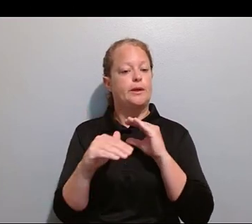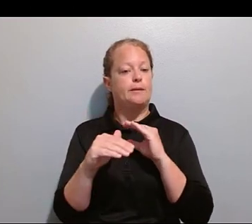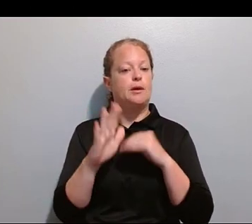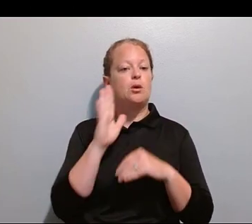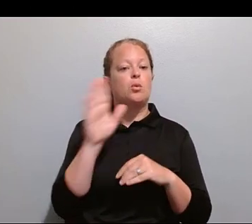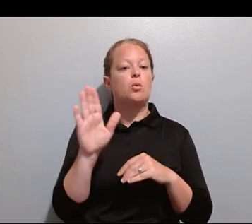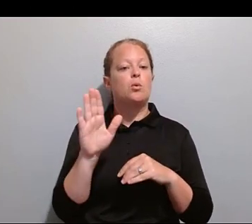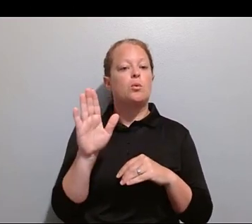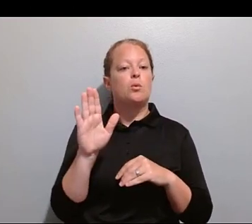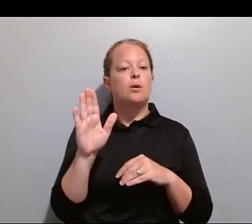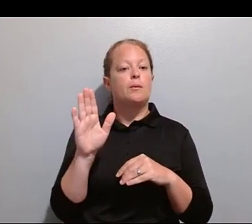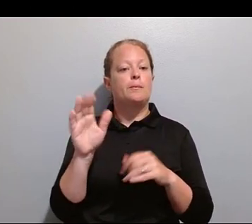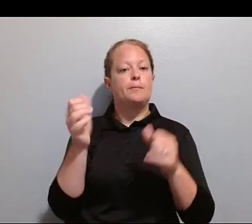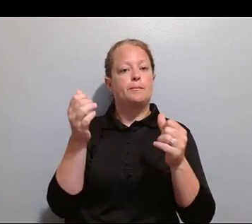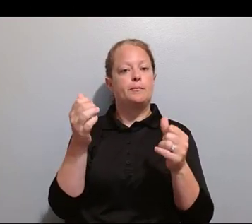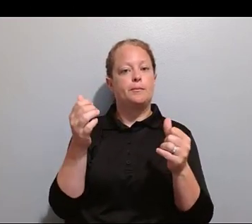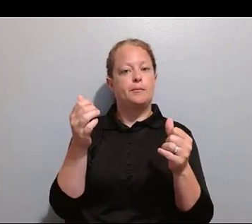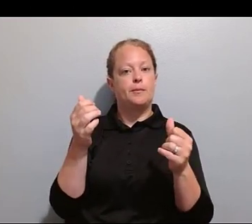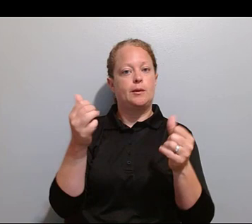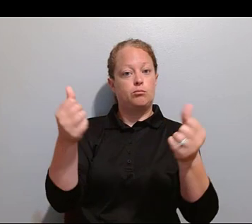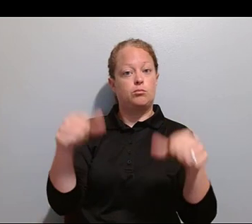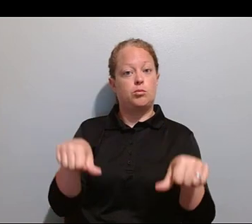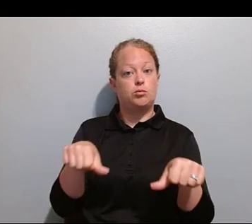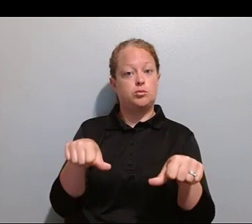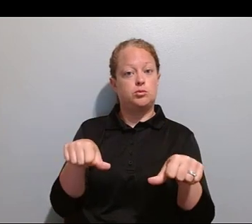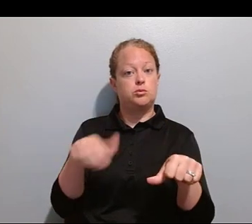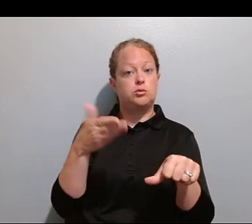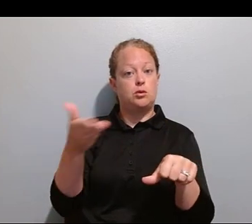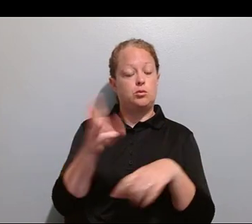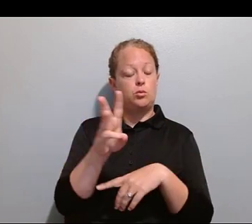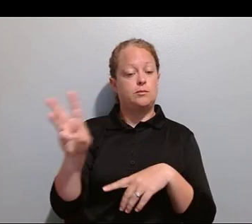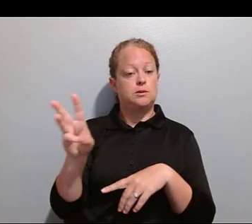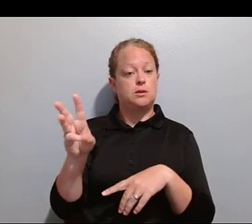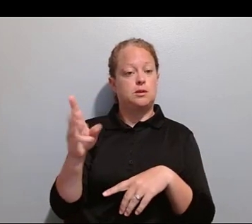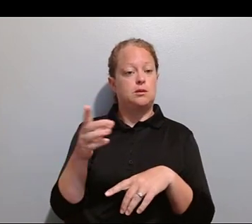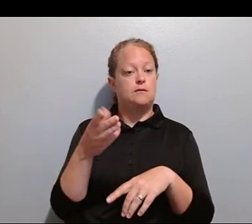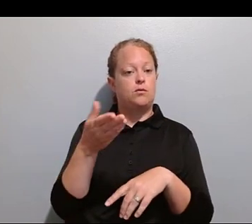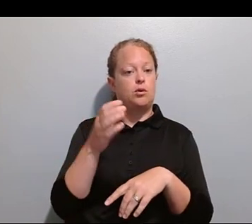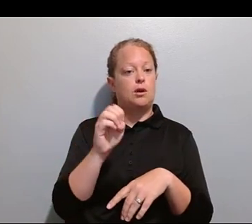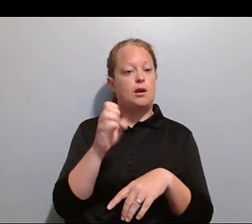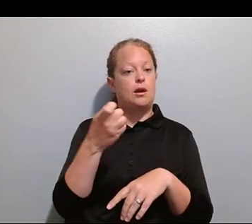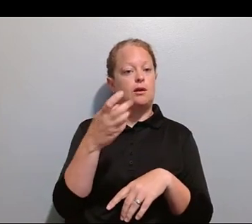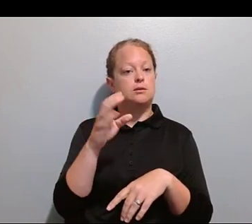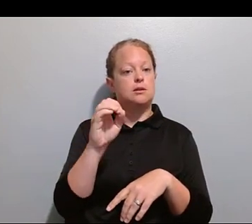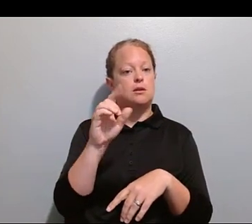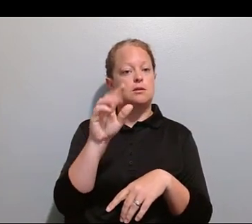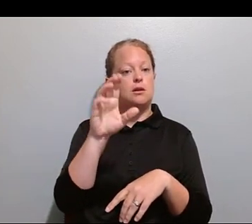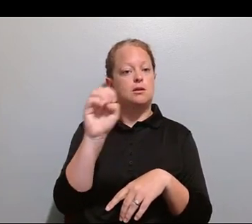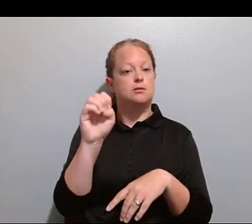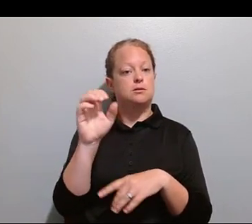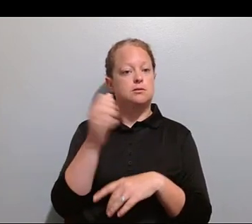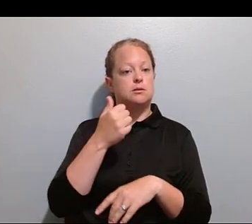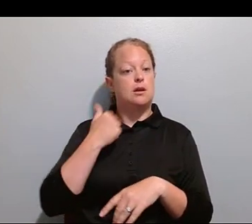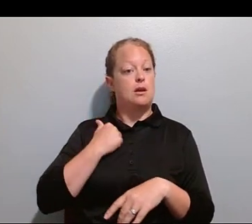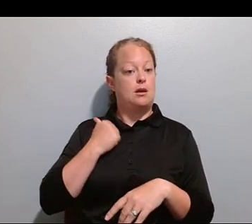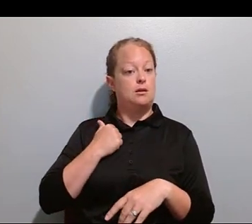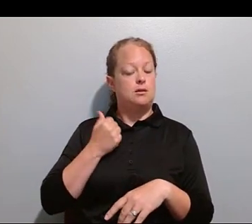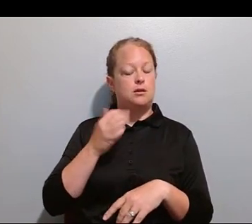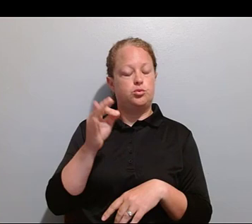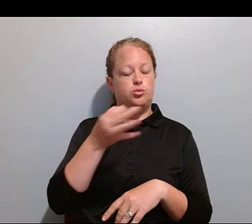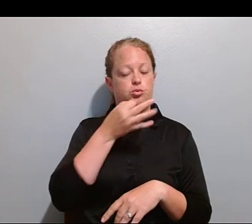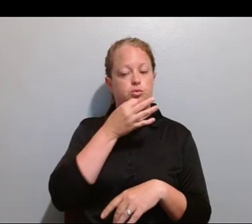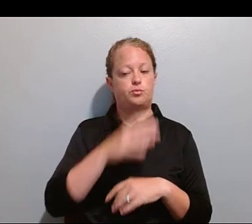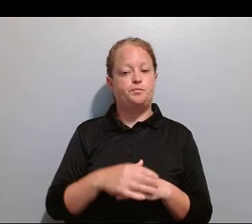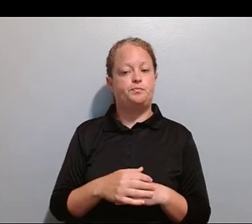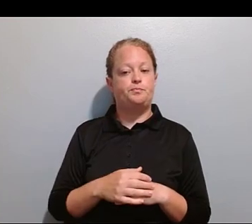on the website of Excellence Canada in the upcoming days. We thank you for taking the time